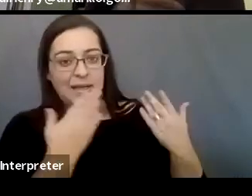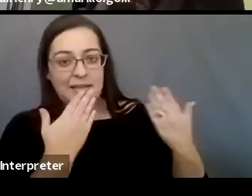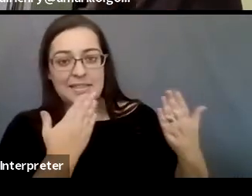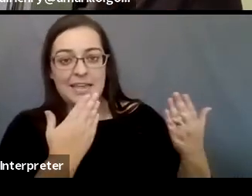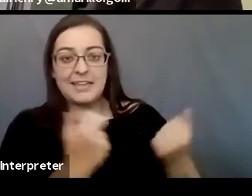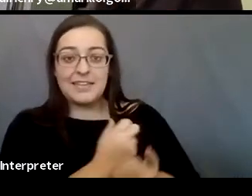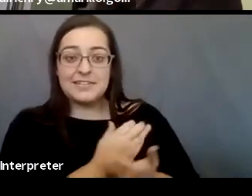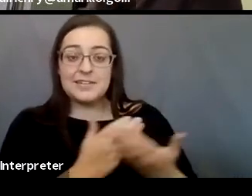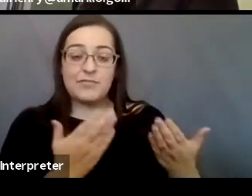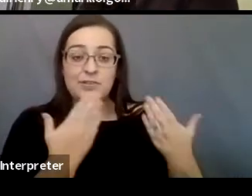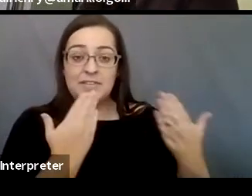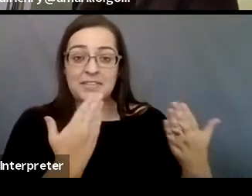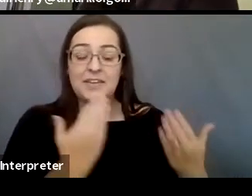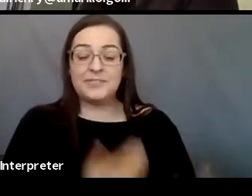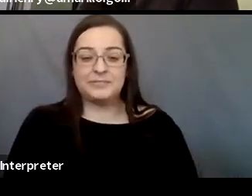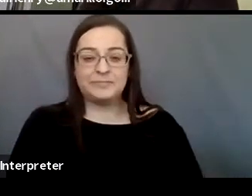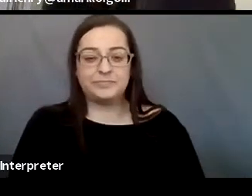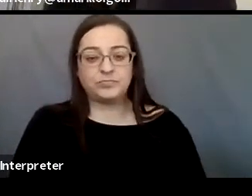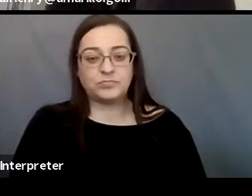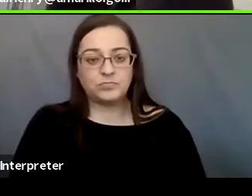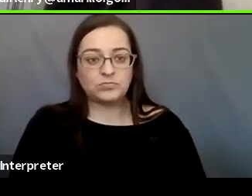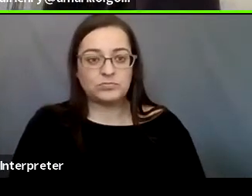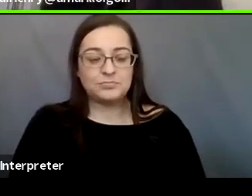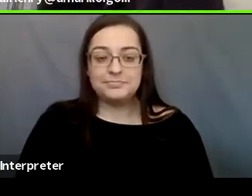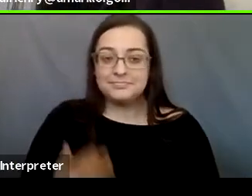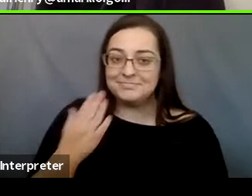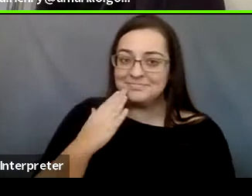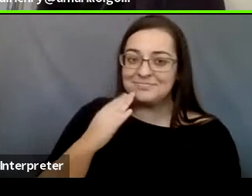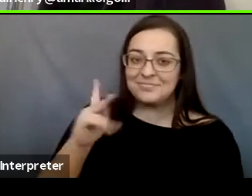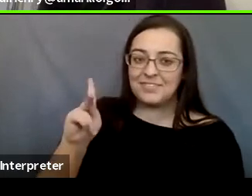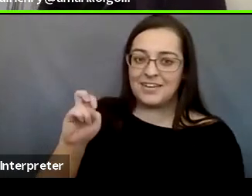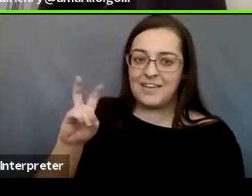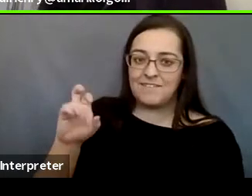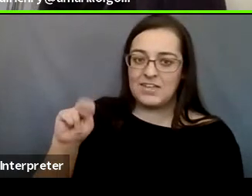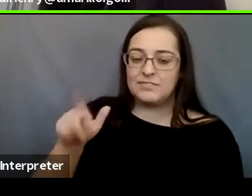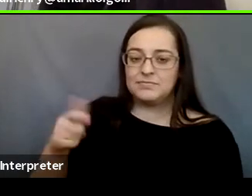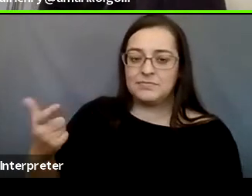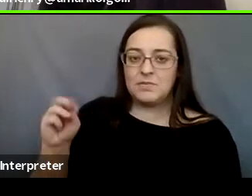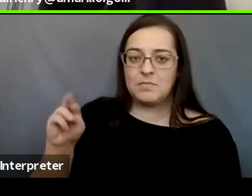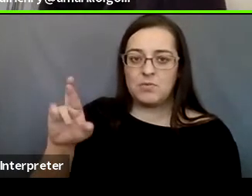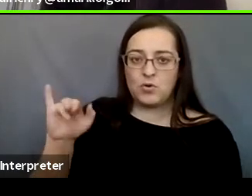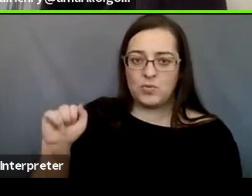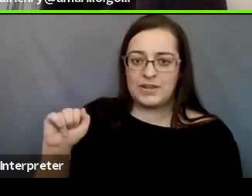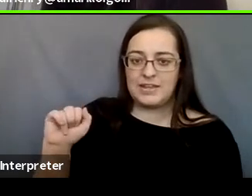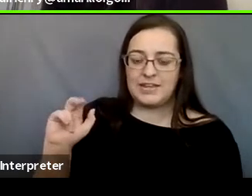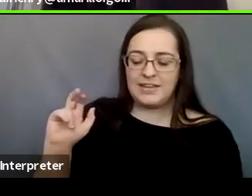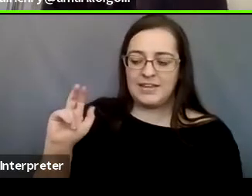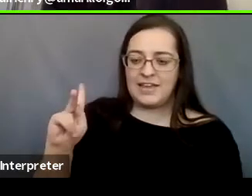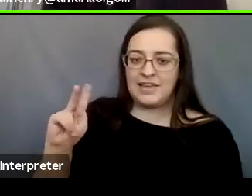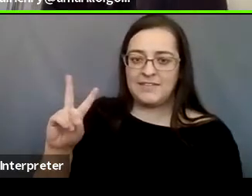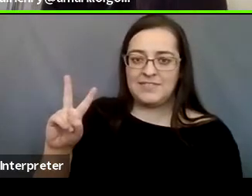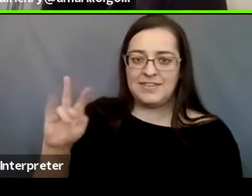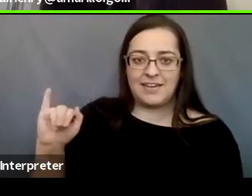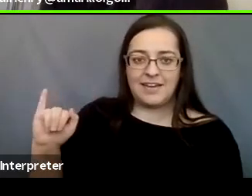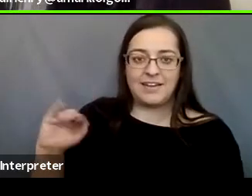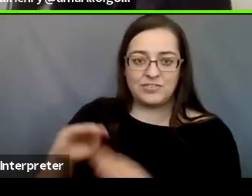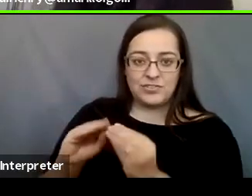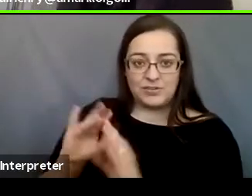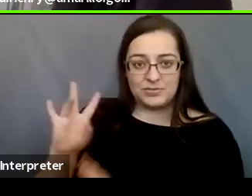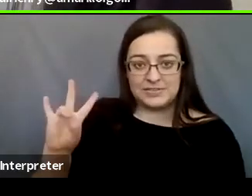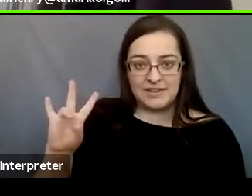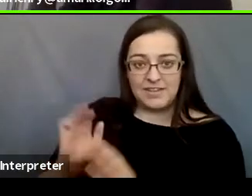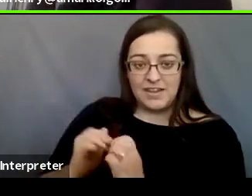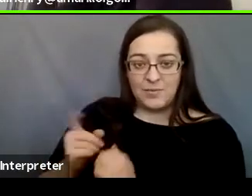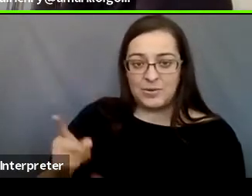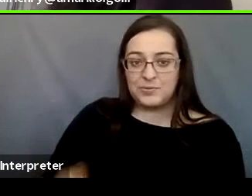everything. Thank you all. Thank you, Kevin. Let's now go to Maria Serrano of KVAI Channel 7. Maria, how are you today?